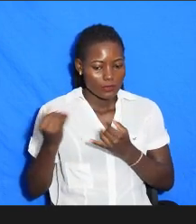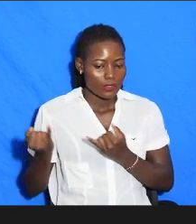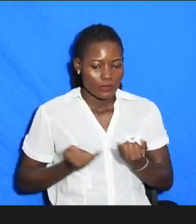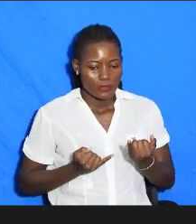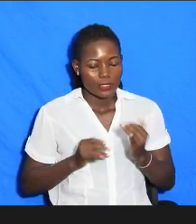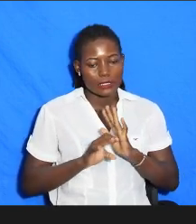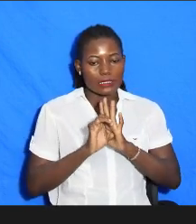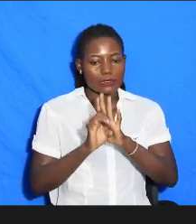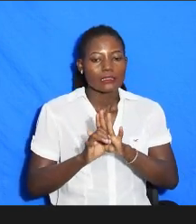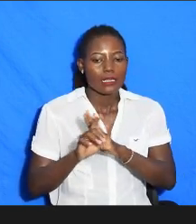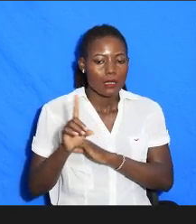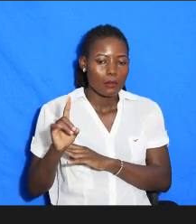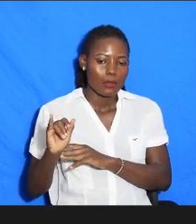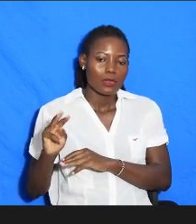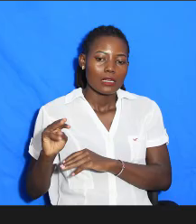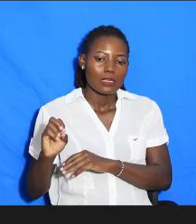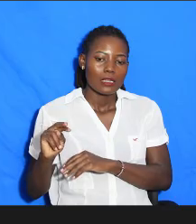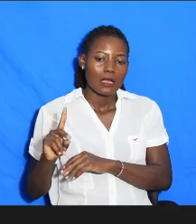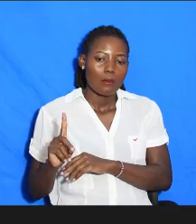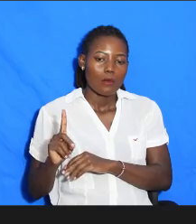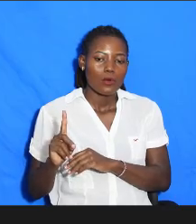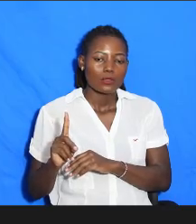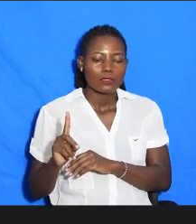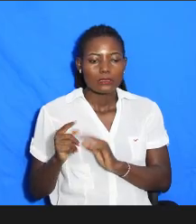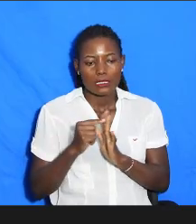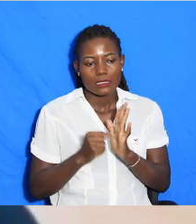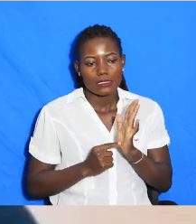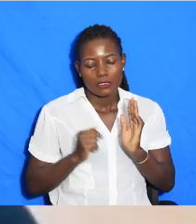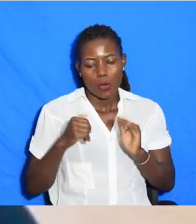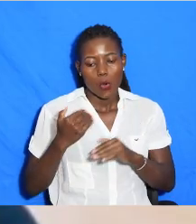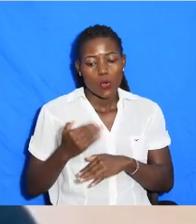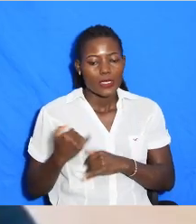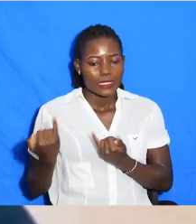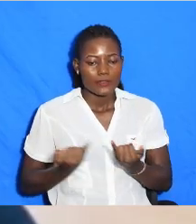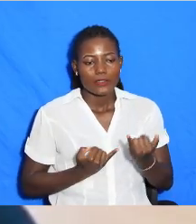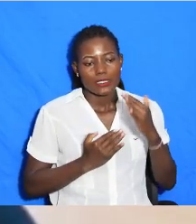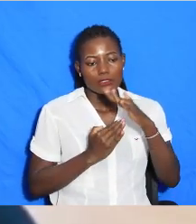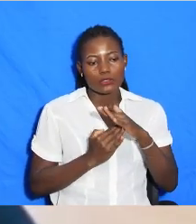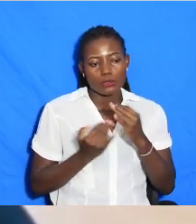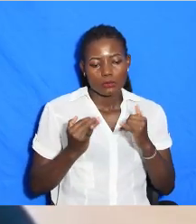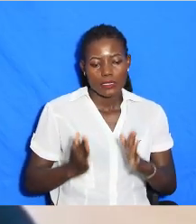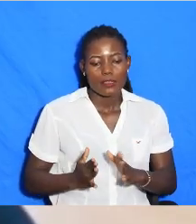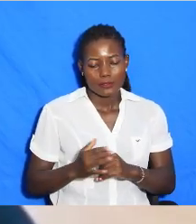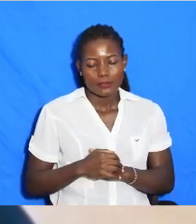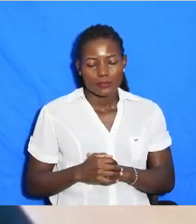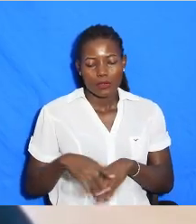League, they normally invite top athletes. Yeah. What I want to find out is,